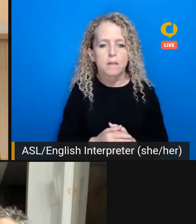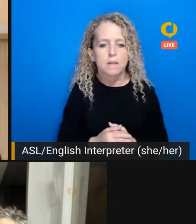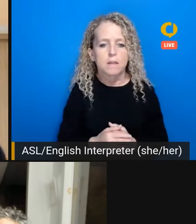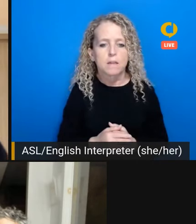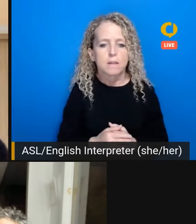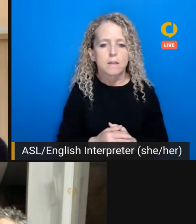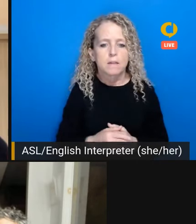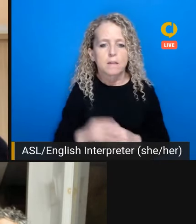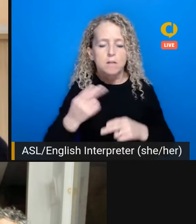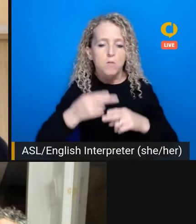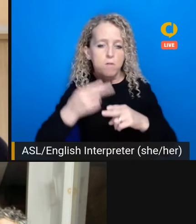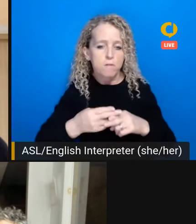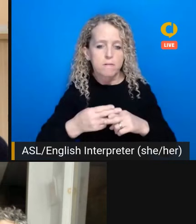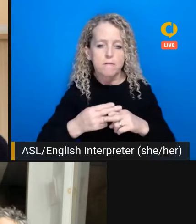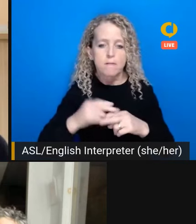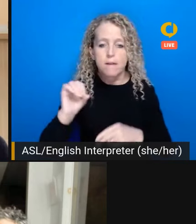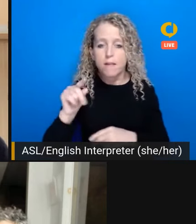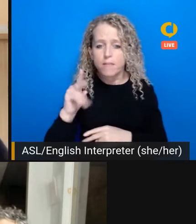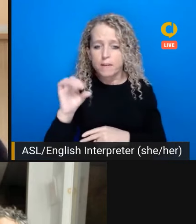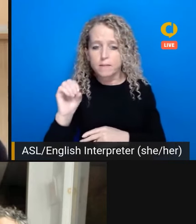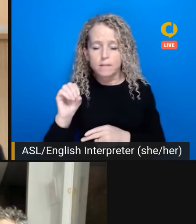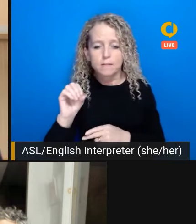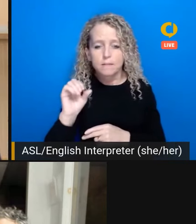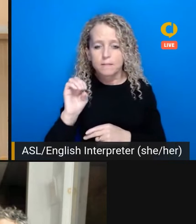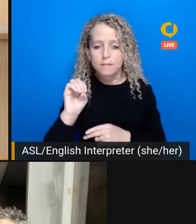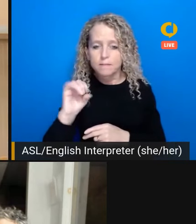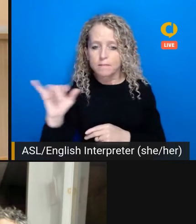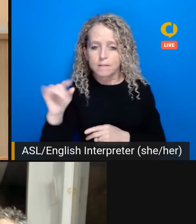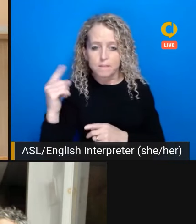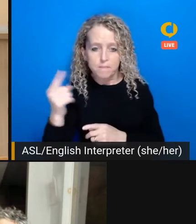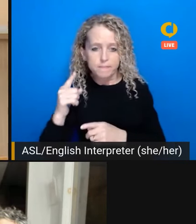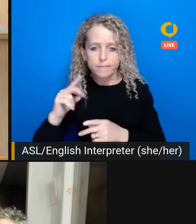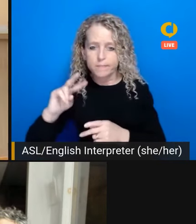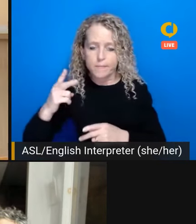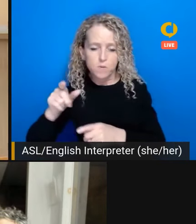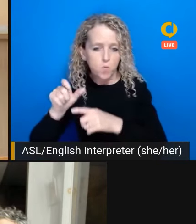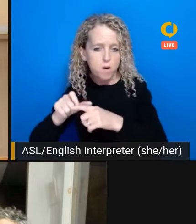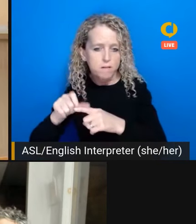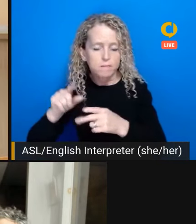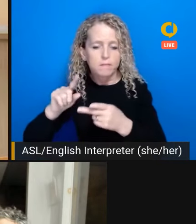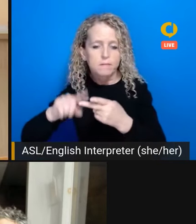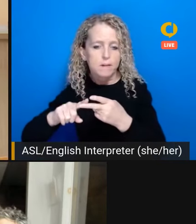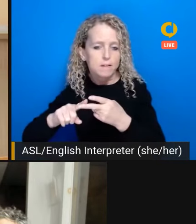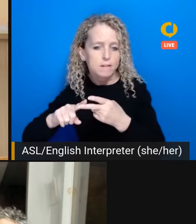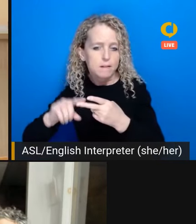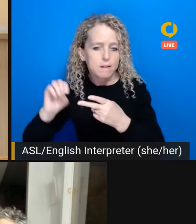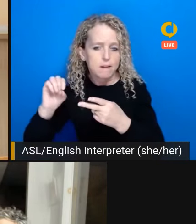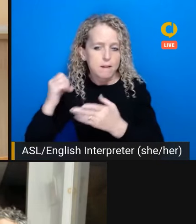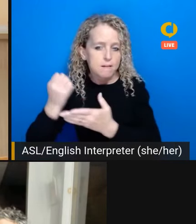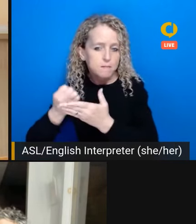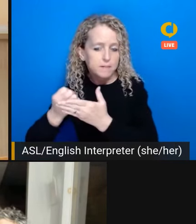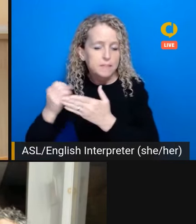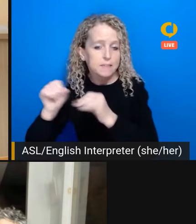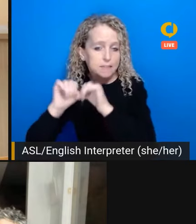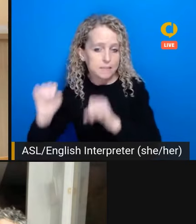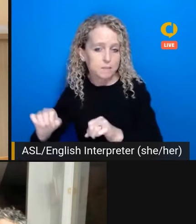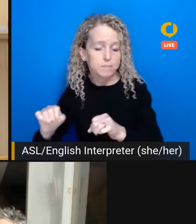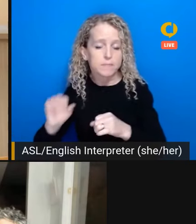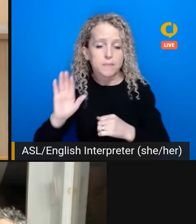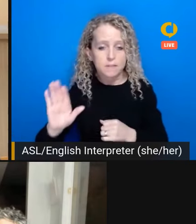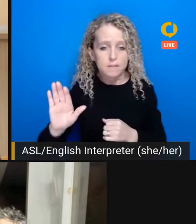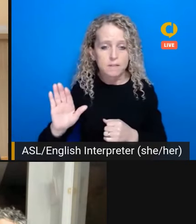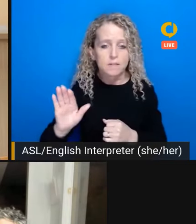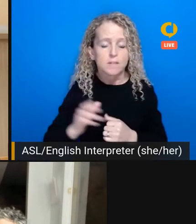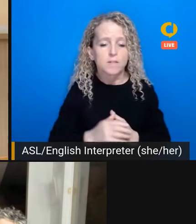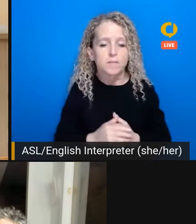and Intelligent Systems. And this is exactly the points that Derek and Paul are making, that